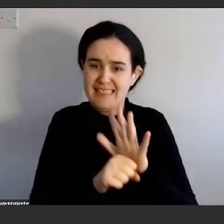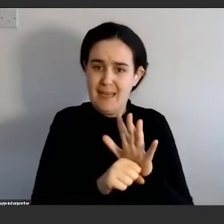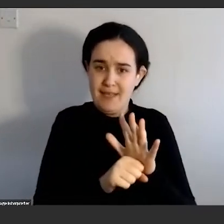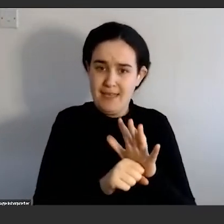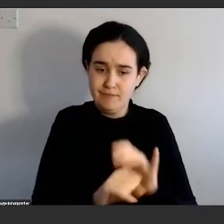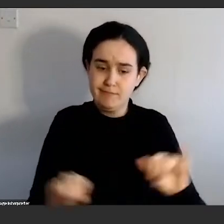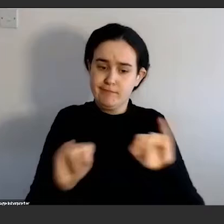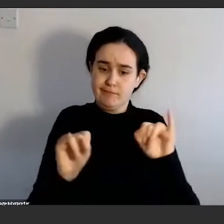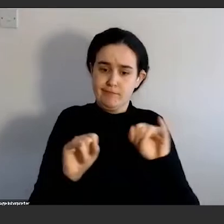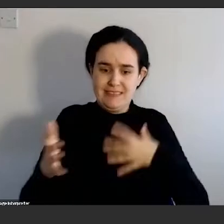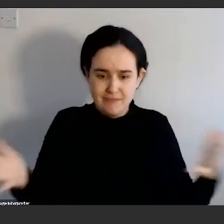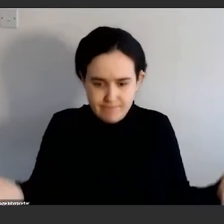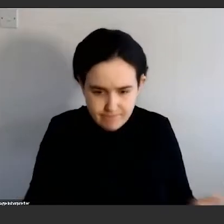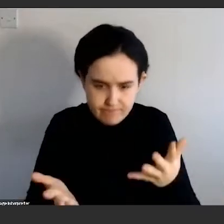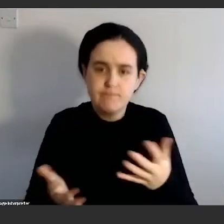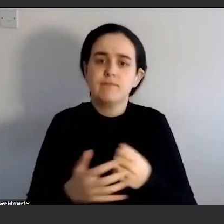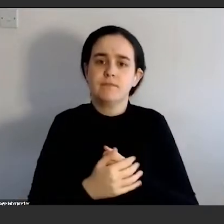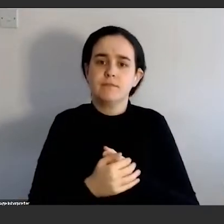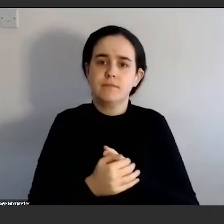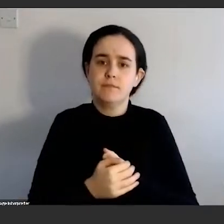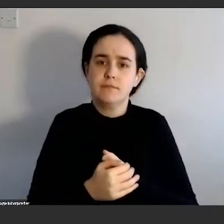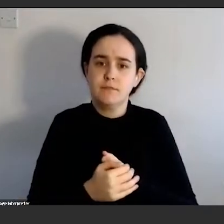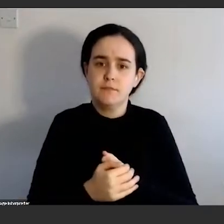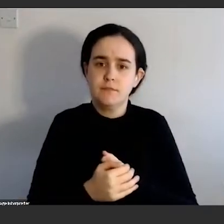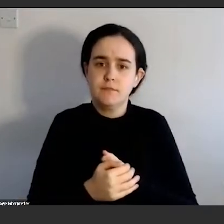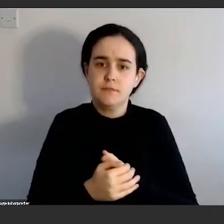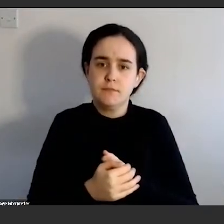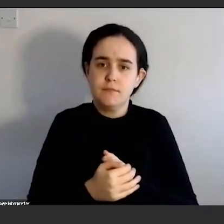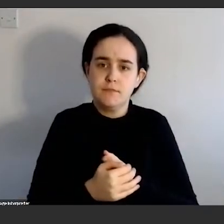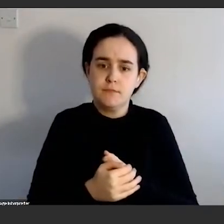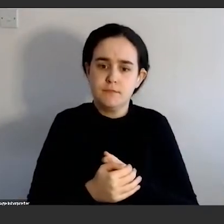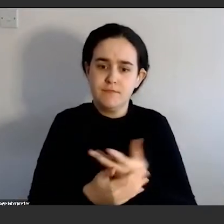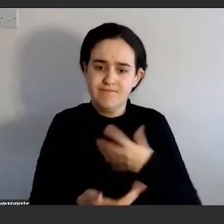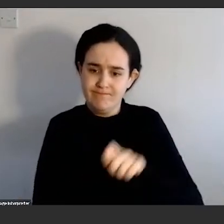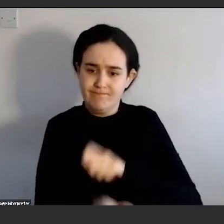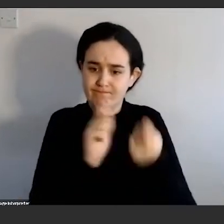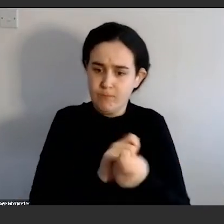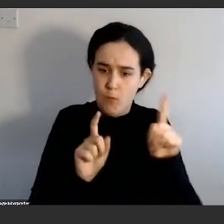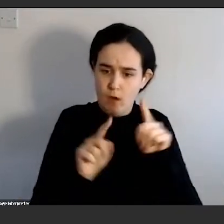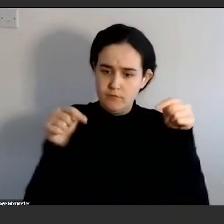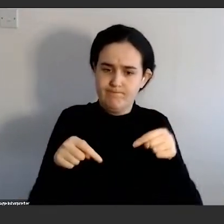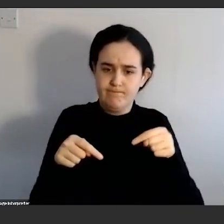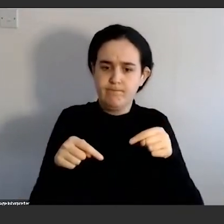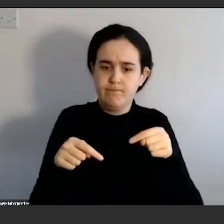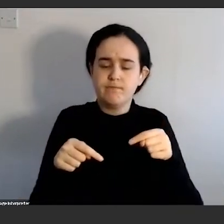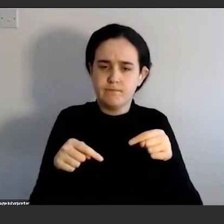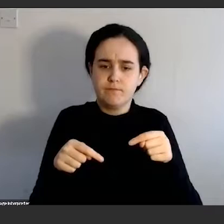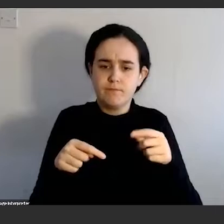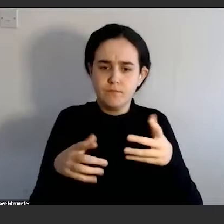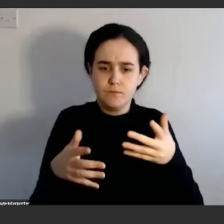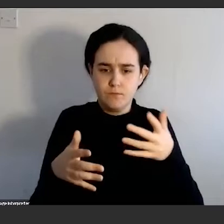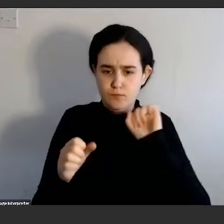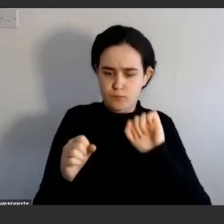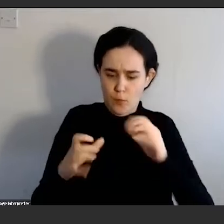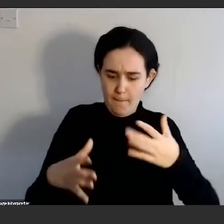access to health as a core priority of the disability rights movement,